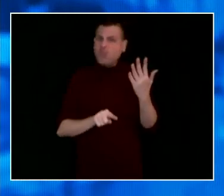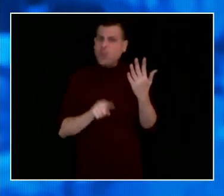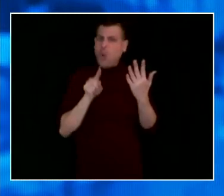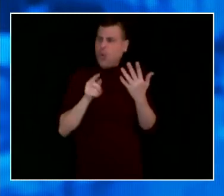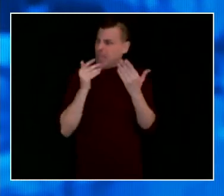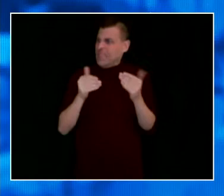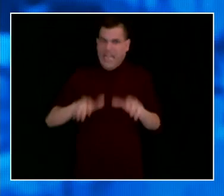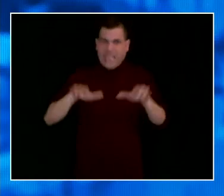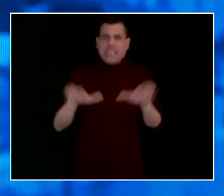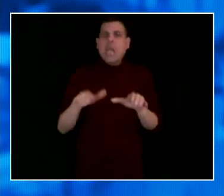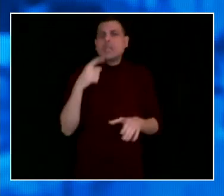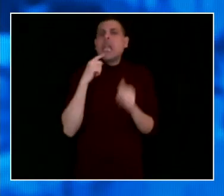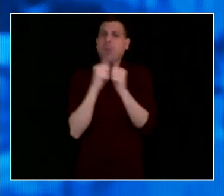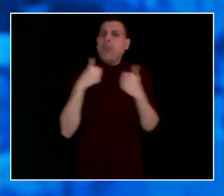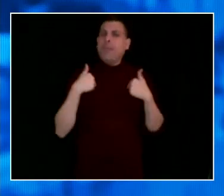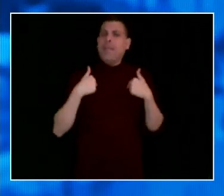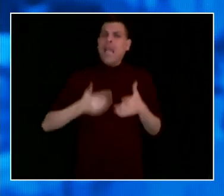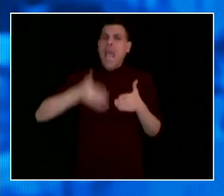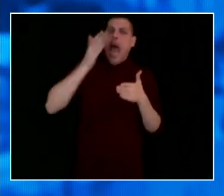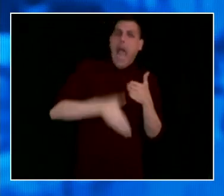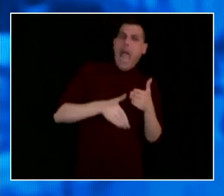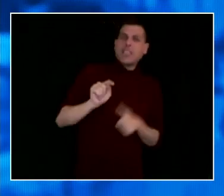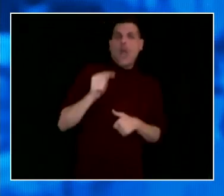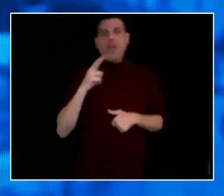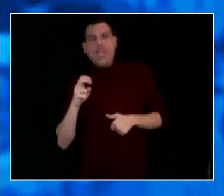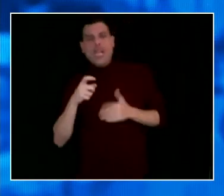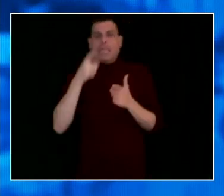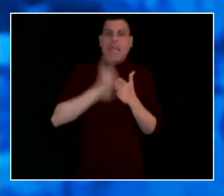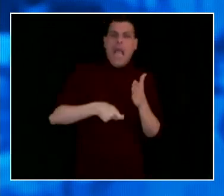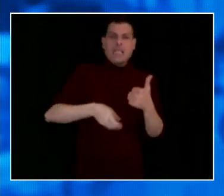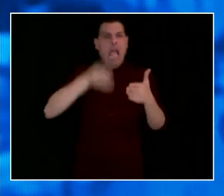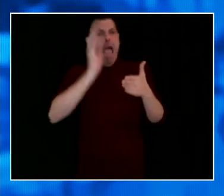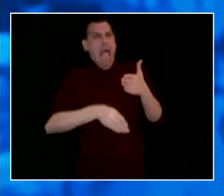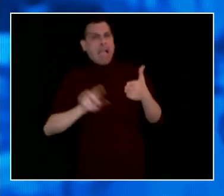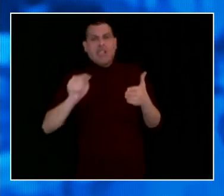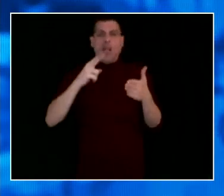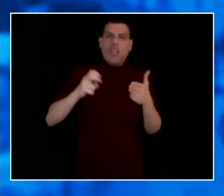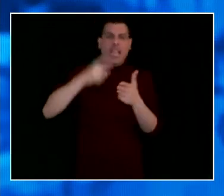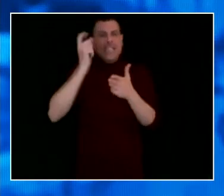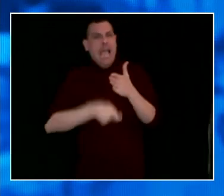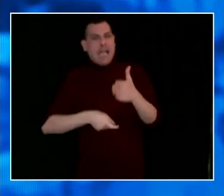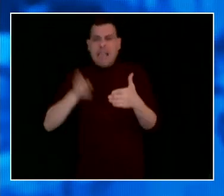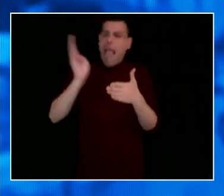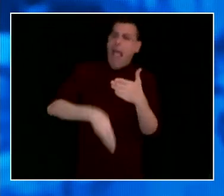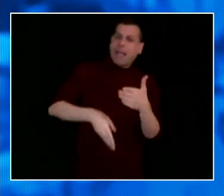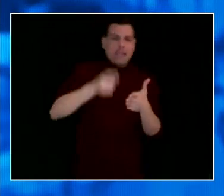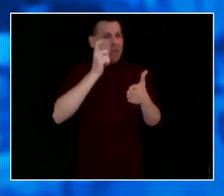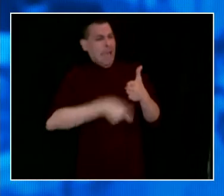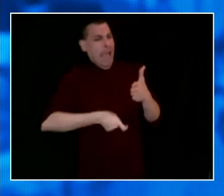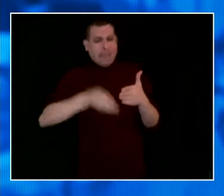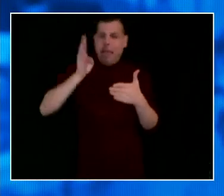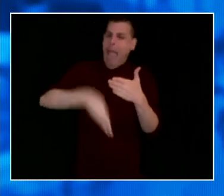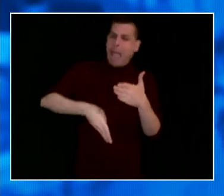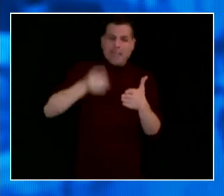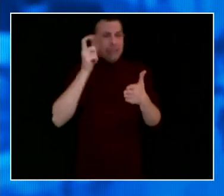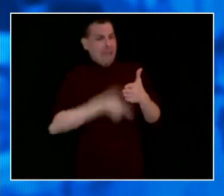with me one more time. Axe the tax, axe the tax, axe the tax. Good job.